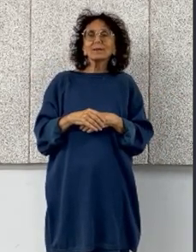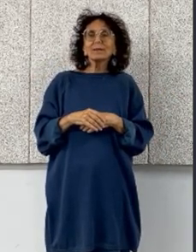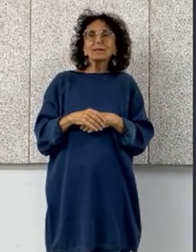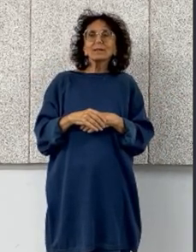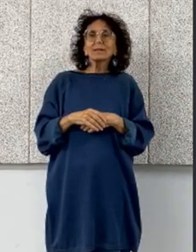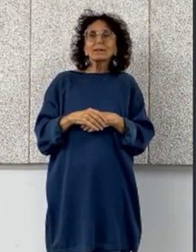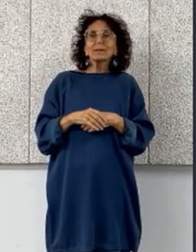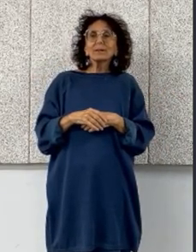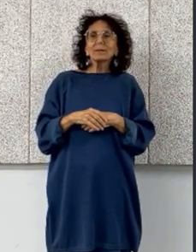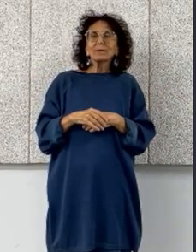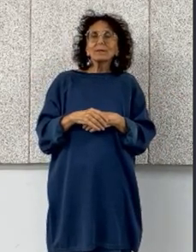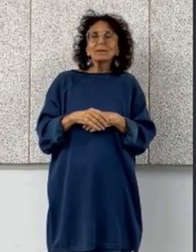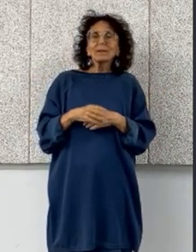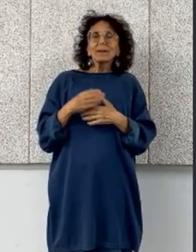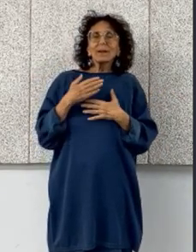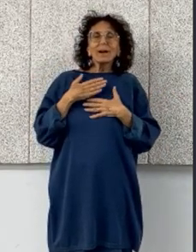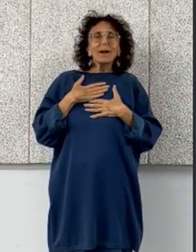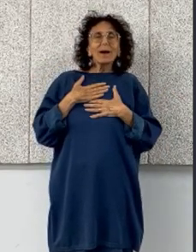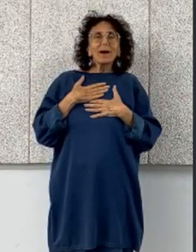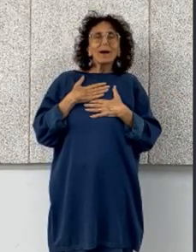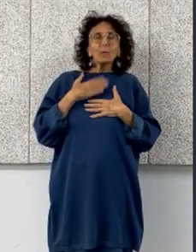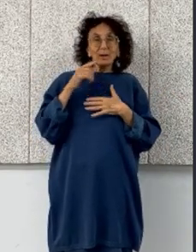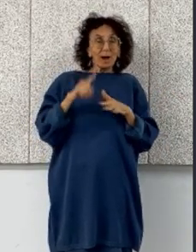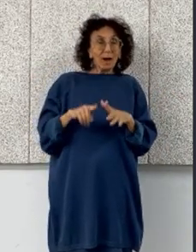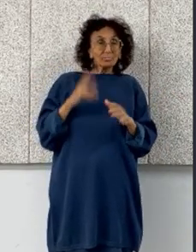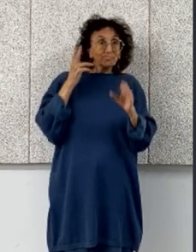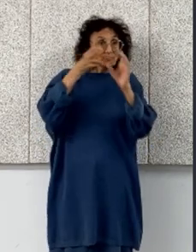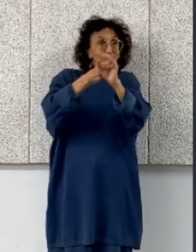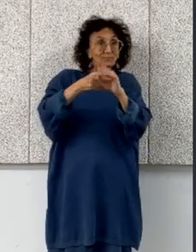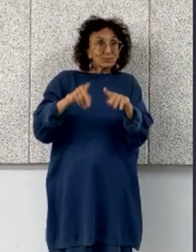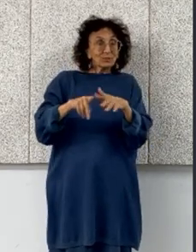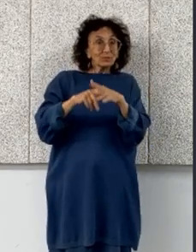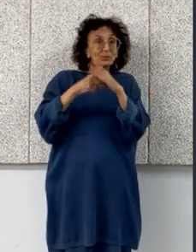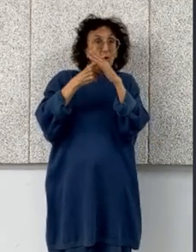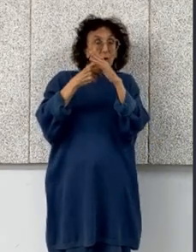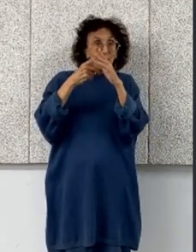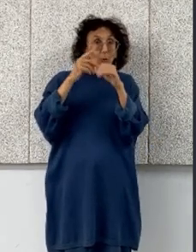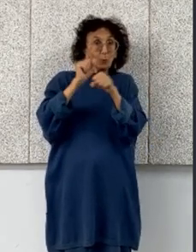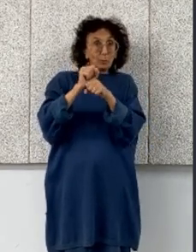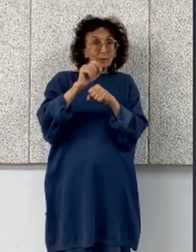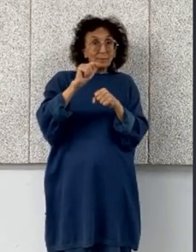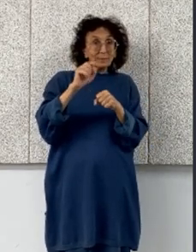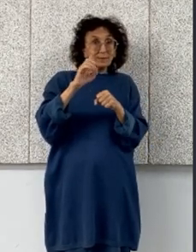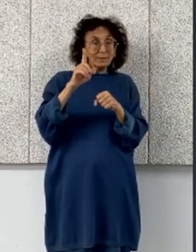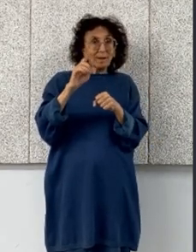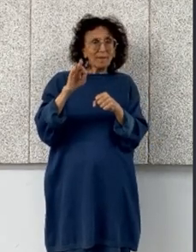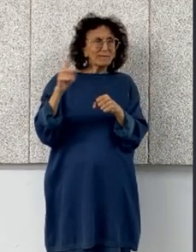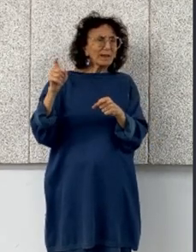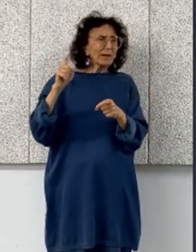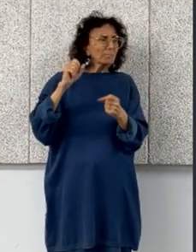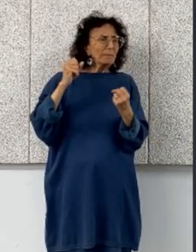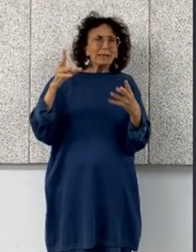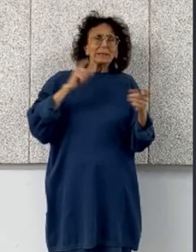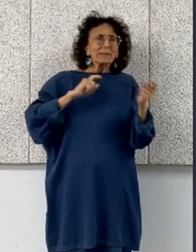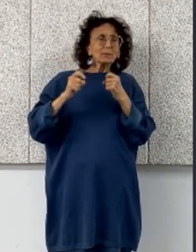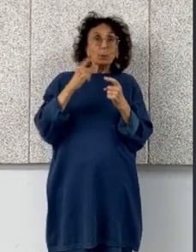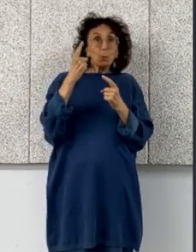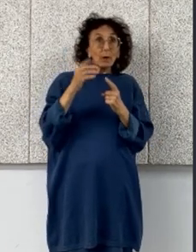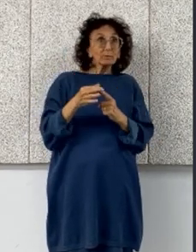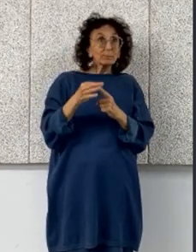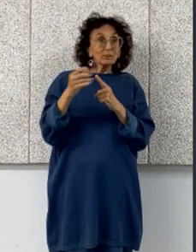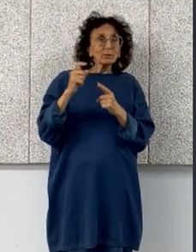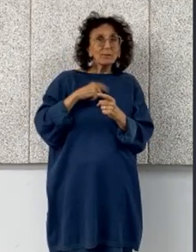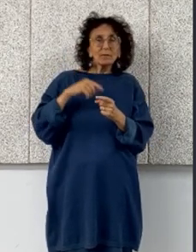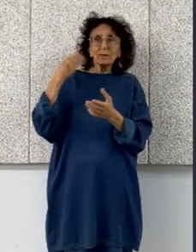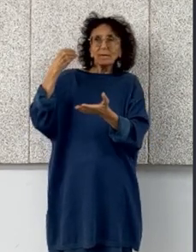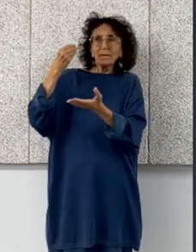one of the many gifts I was given when I started at TDF was some amazing